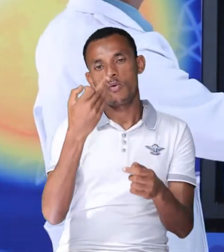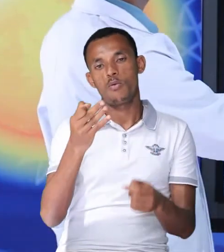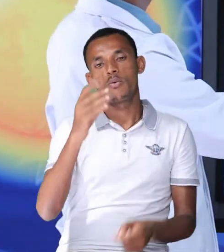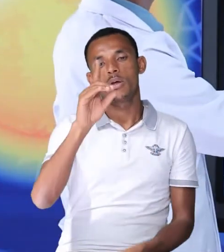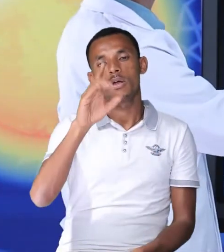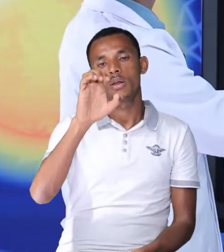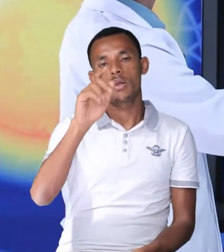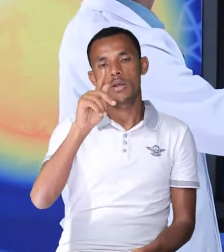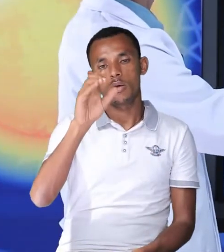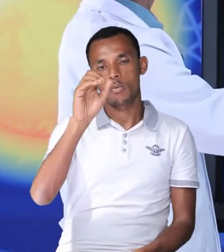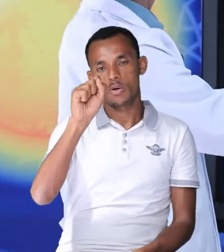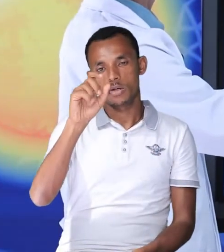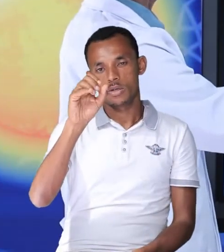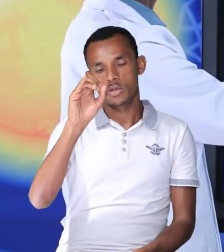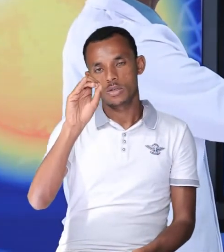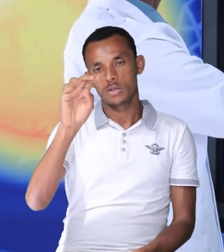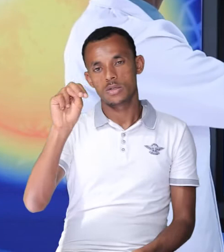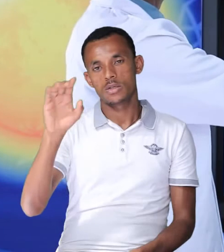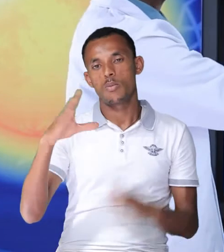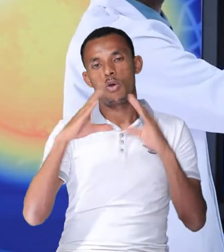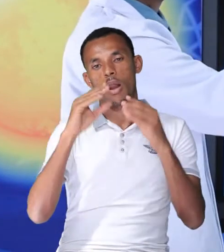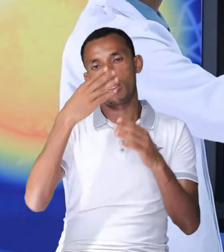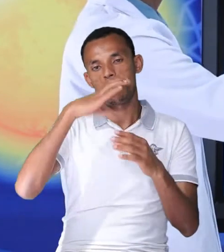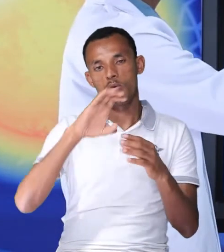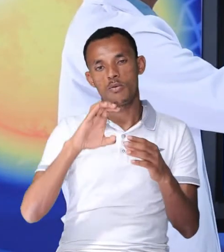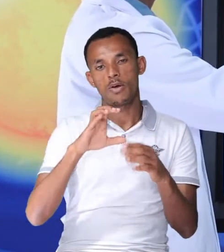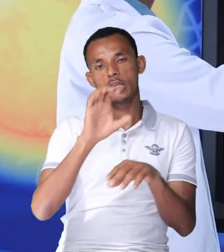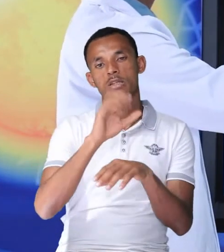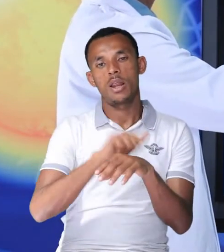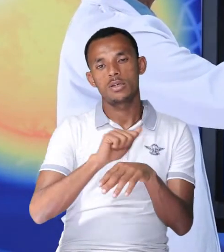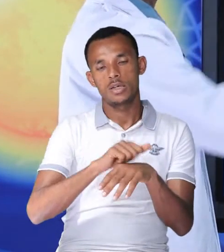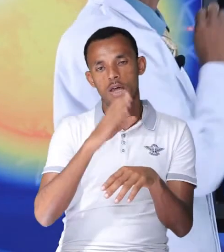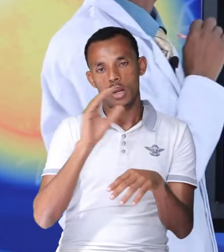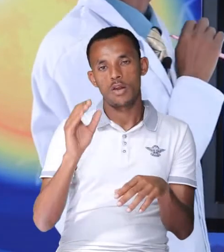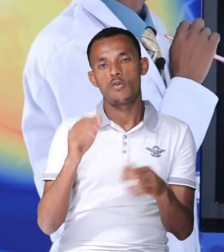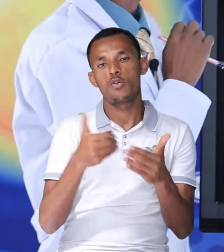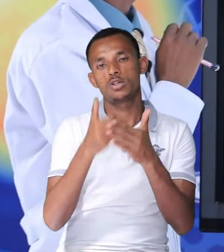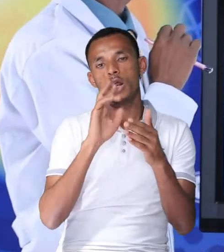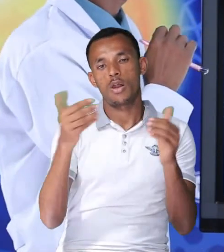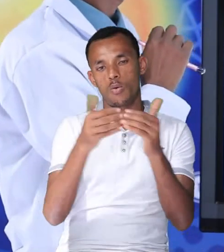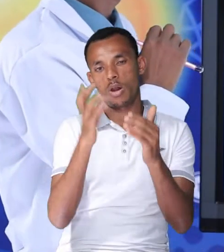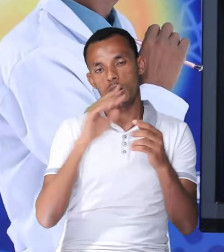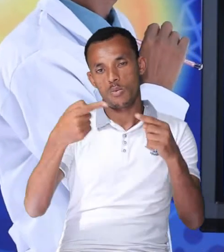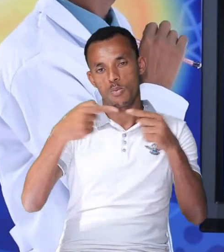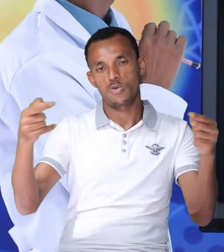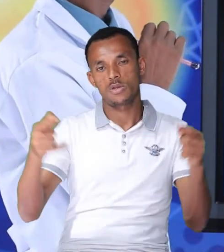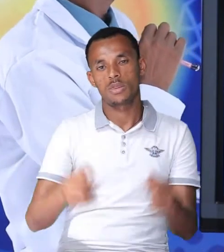So, molar heat of crystallization and molar heat of fusions are equal and opposite.